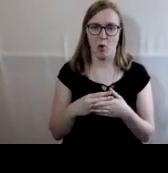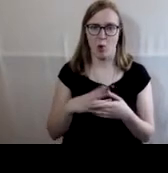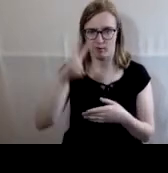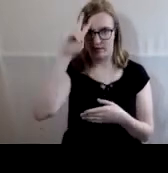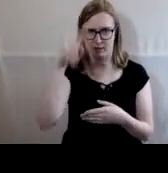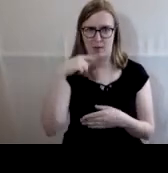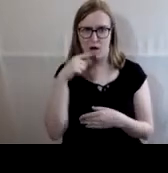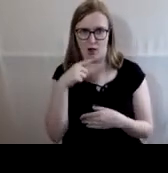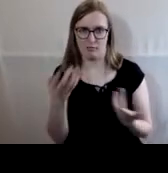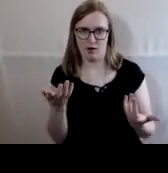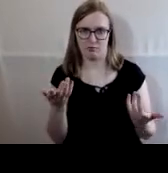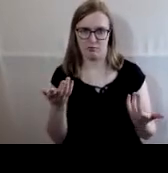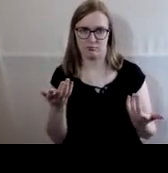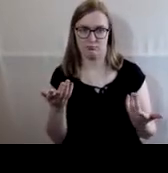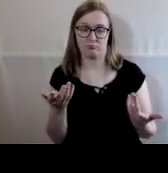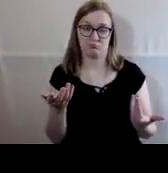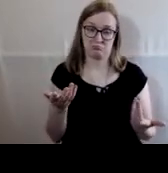at,